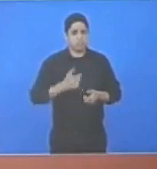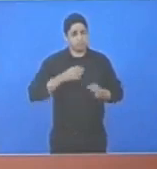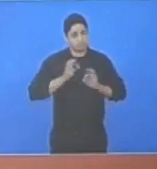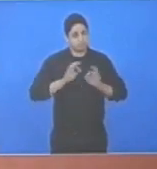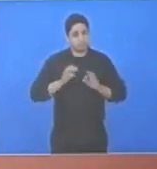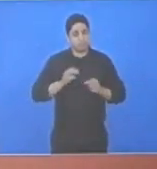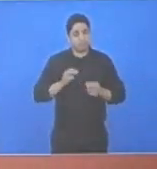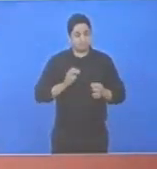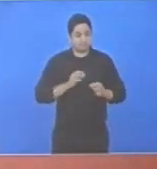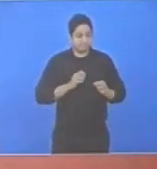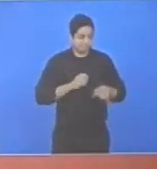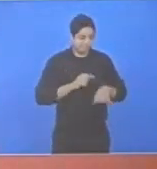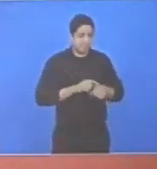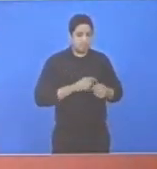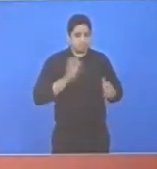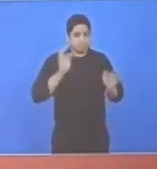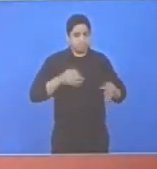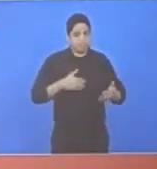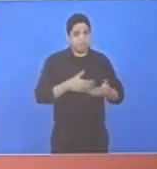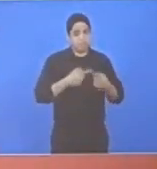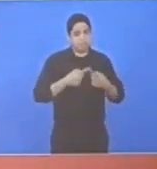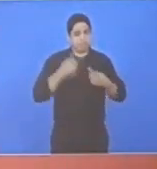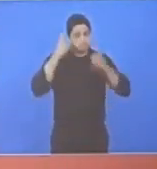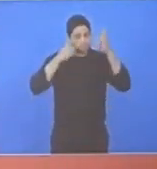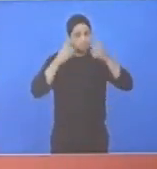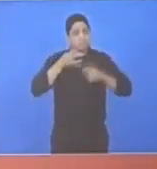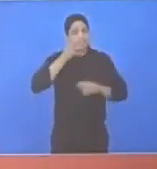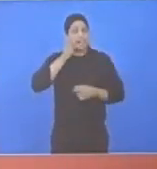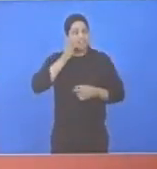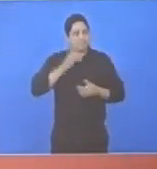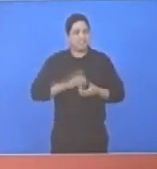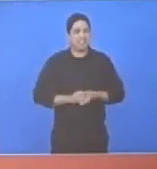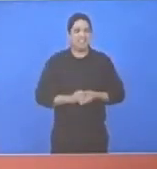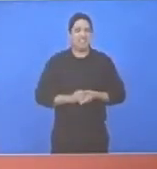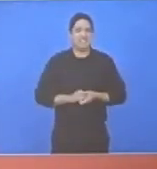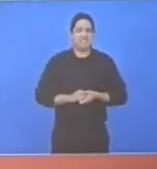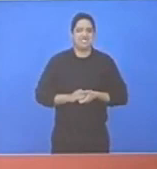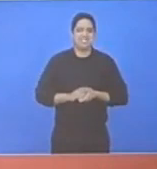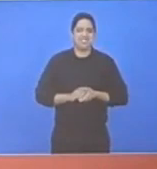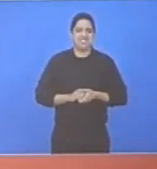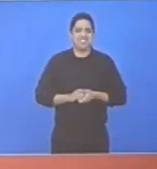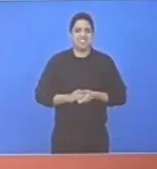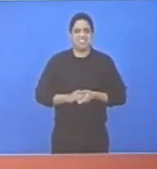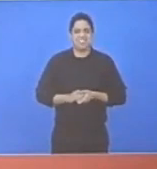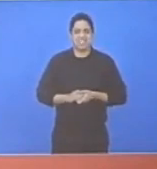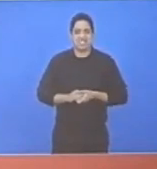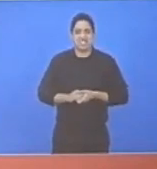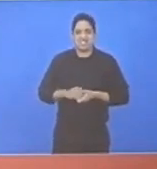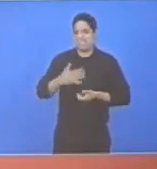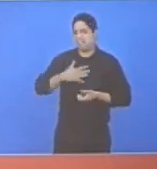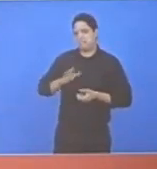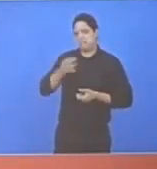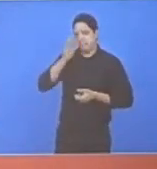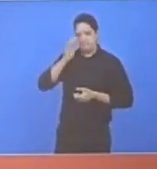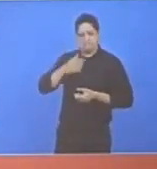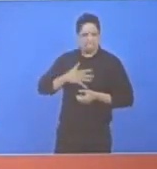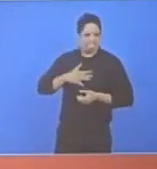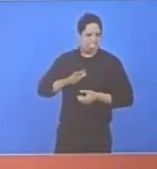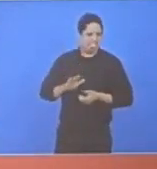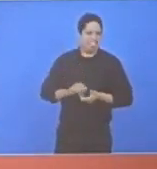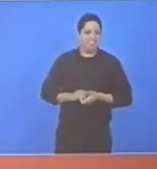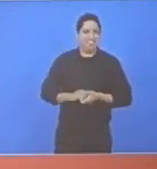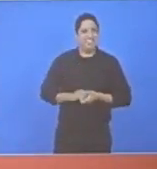We are on top of the hour for finish for the breakfast. I'm not worried because I don't care.